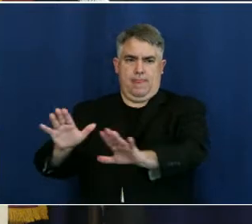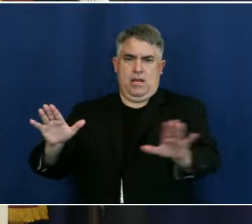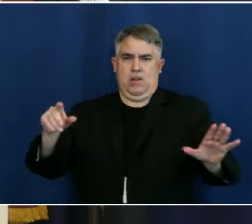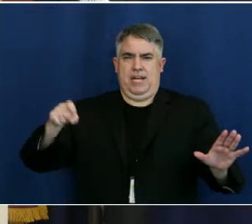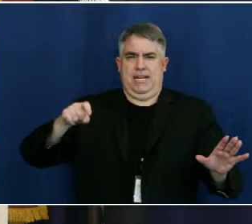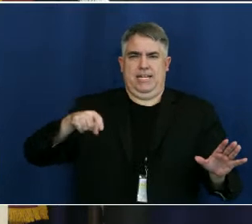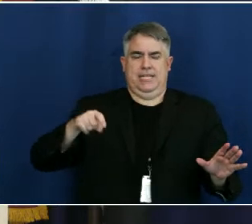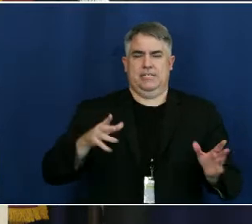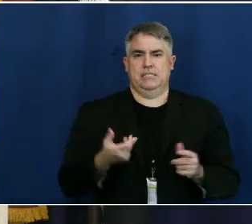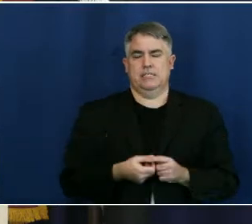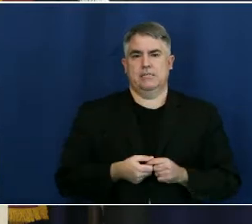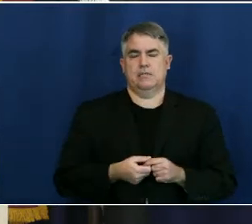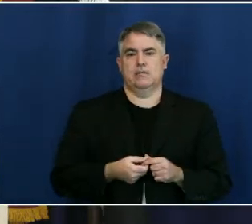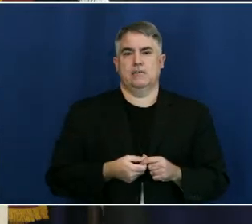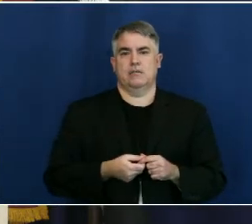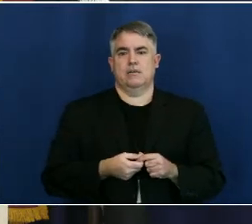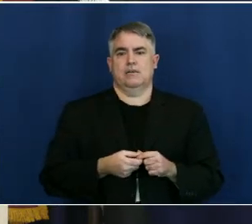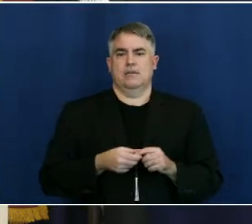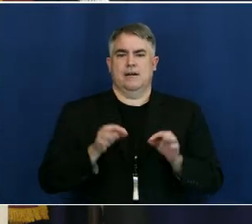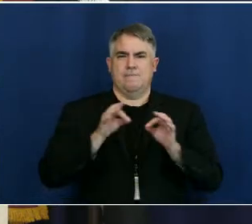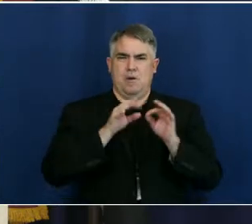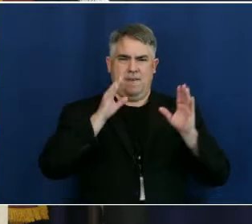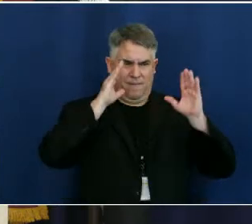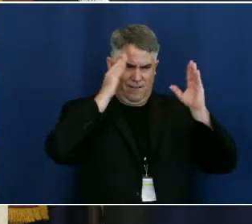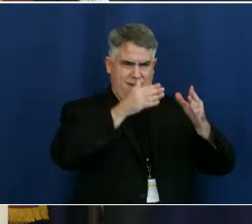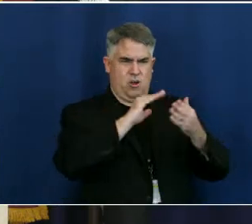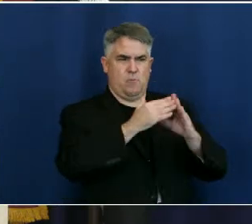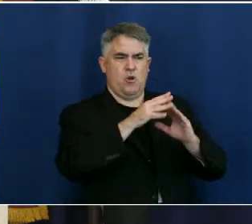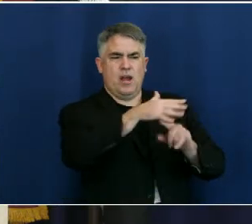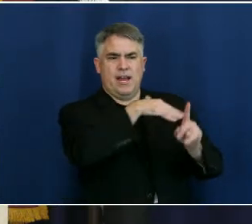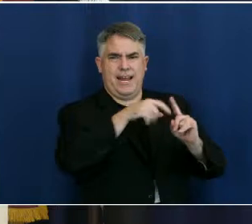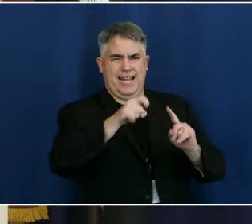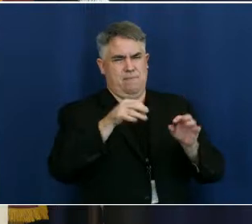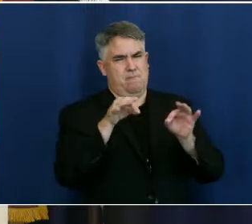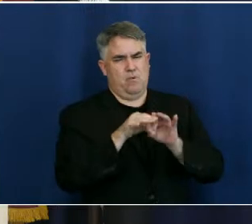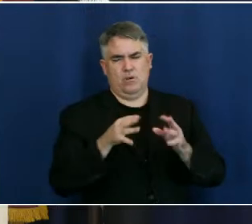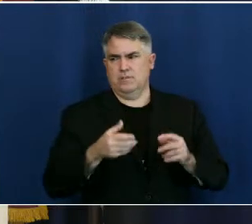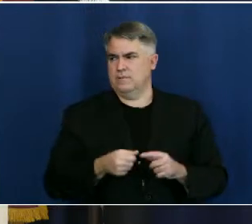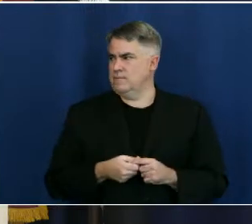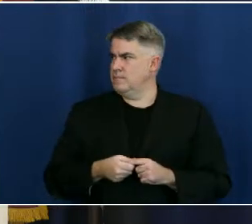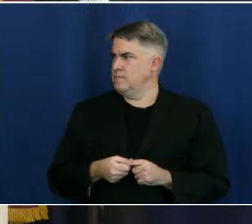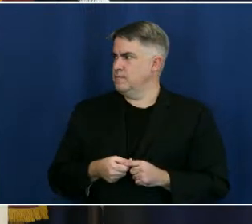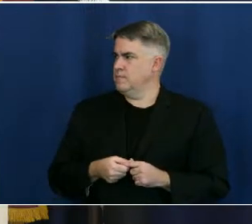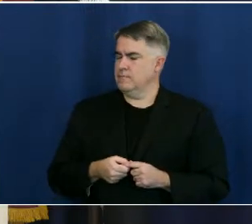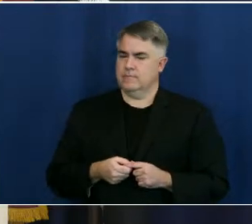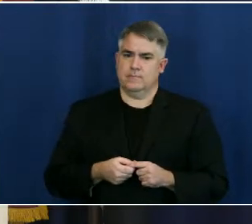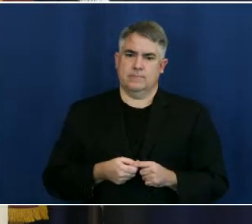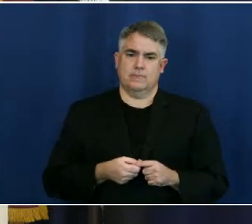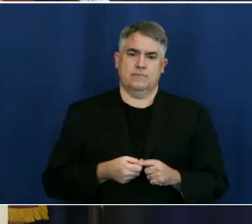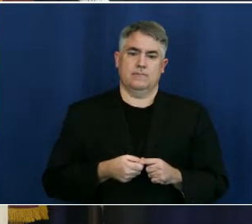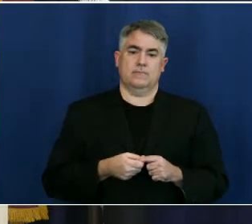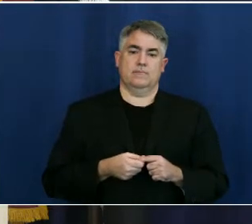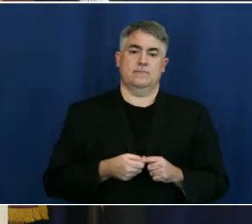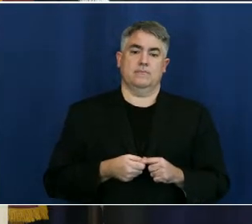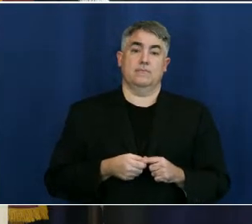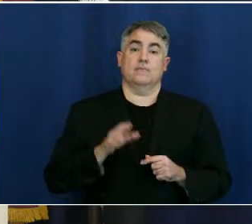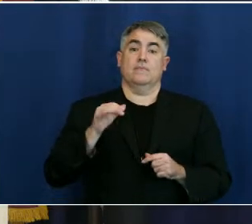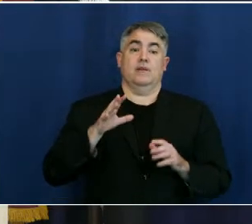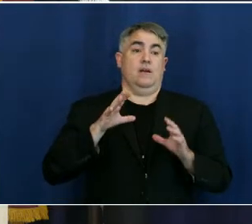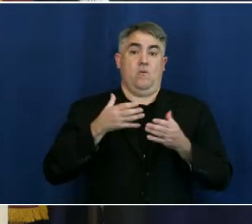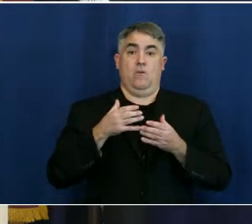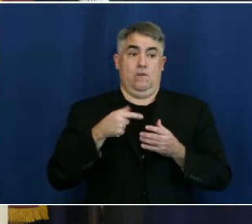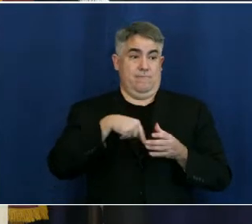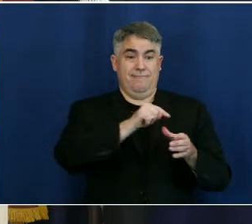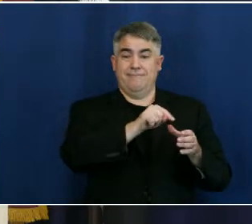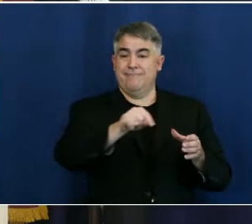targeting our communities in need. What's important to emphasize is that that same group has now transitioned into providing